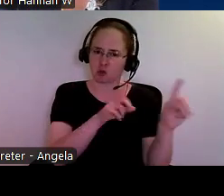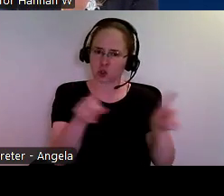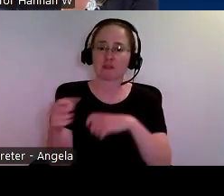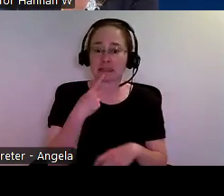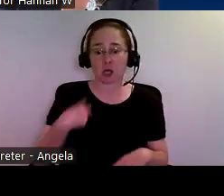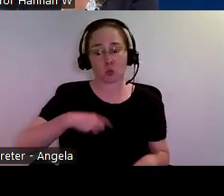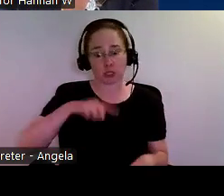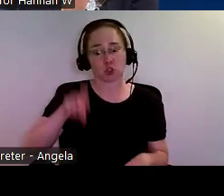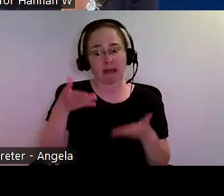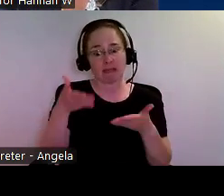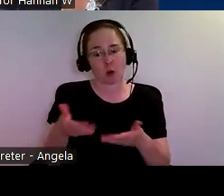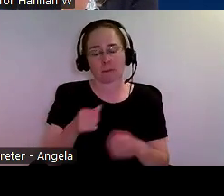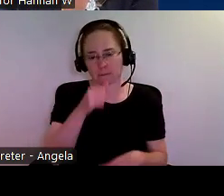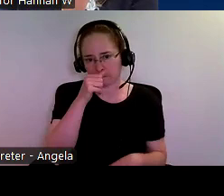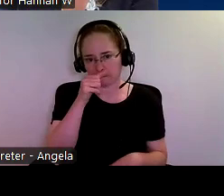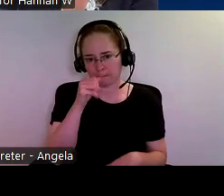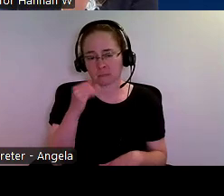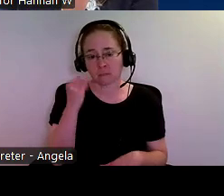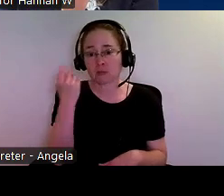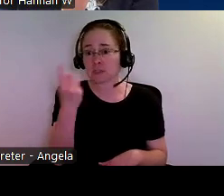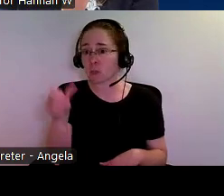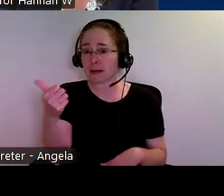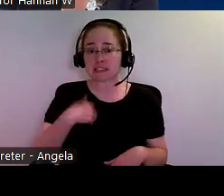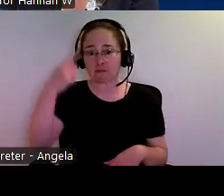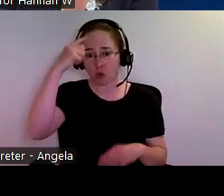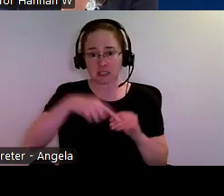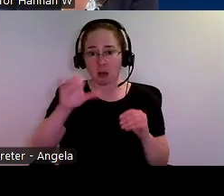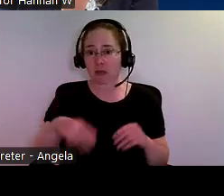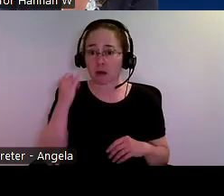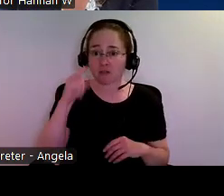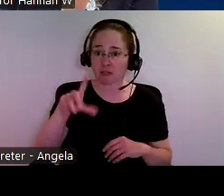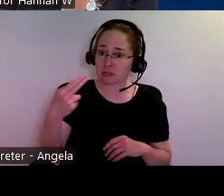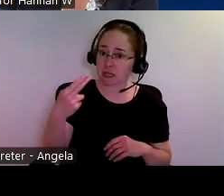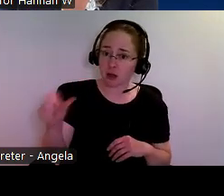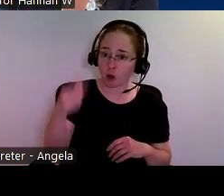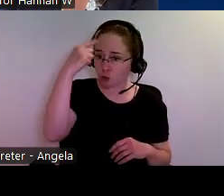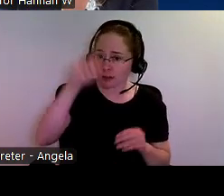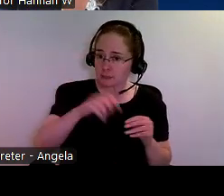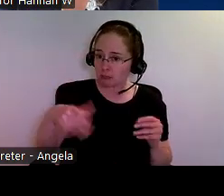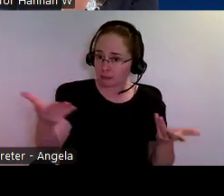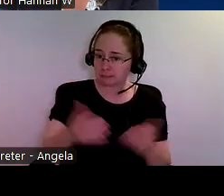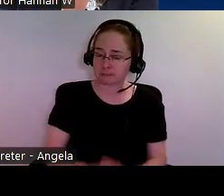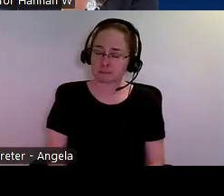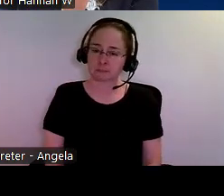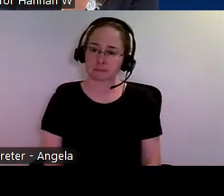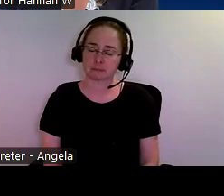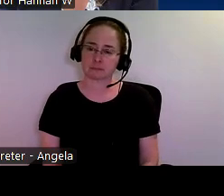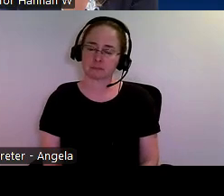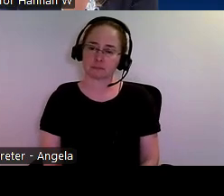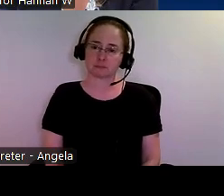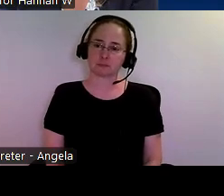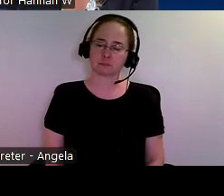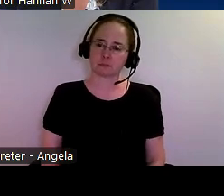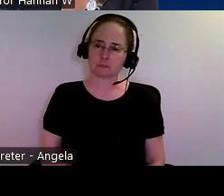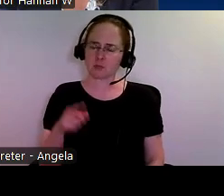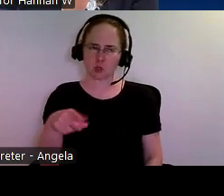we needed to be in. So I didn't know if anybody else had any thoughts on that, or if Leah, you had any other thoughts around that? So I think you're